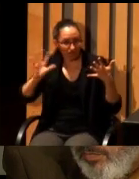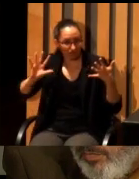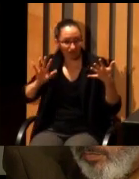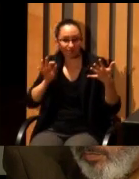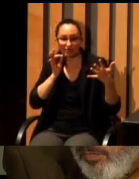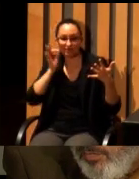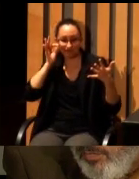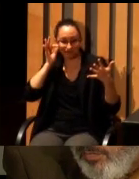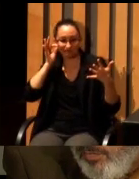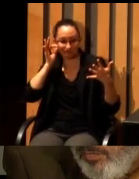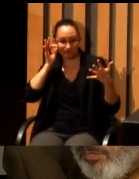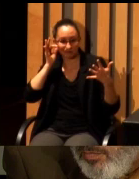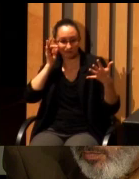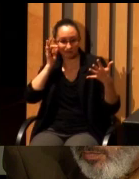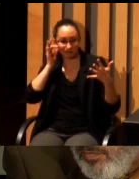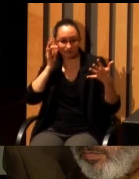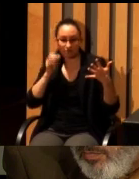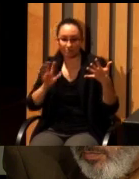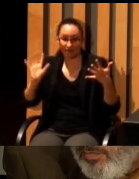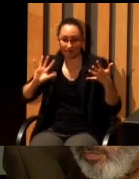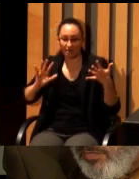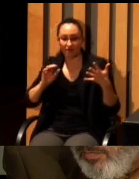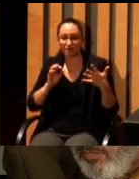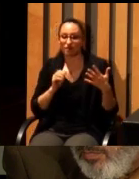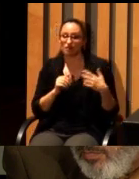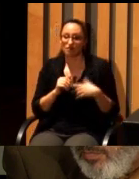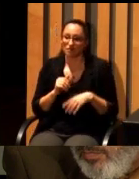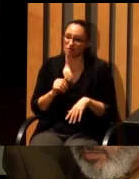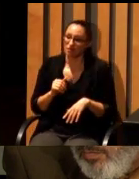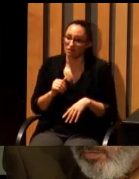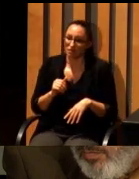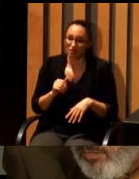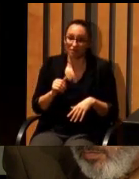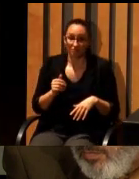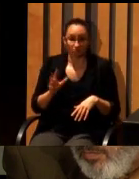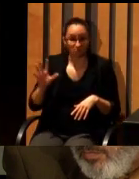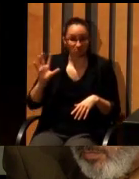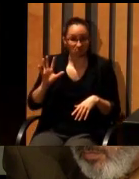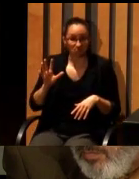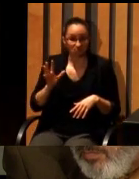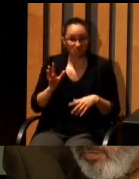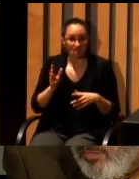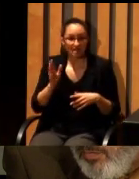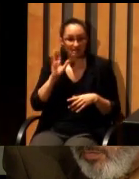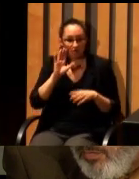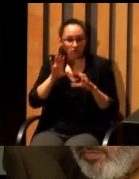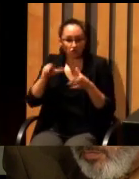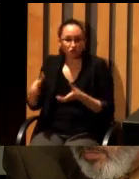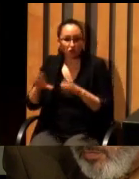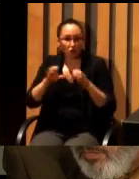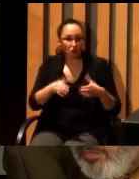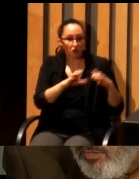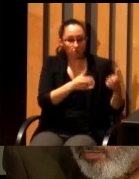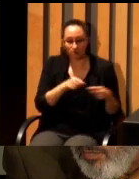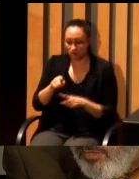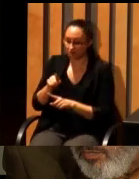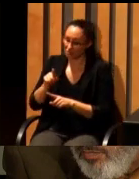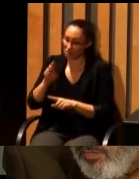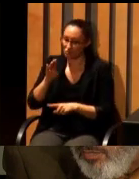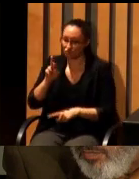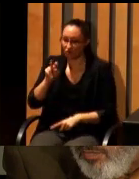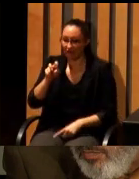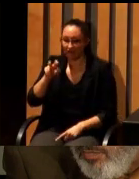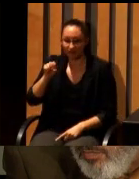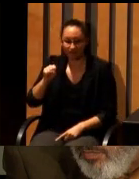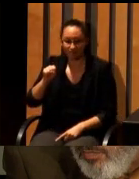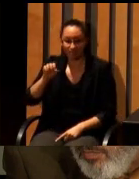at St. Bona, though when all such mascots were grouped together, from Braves to Chiefs to Warriors,